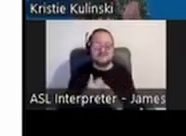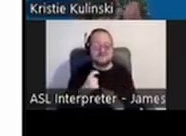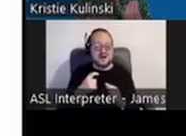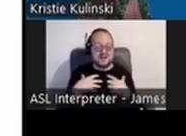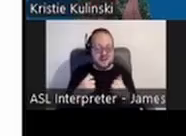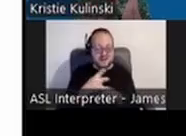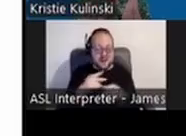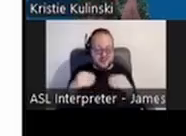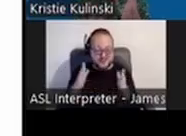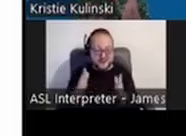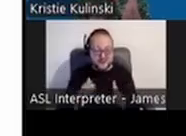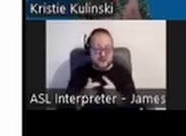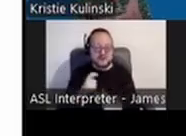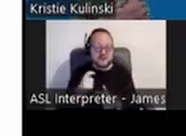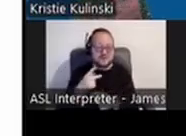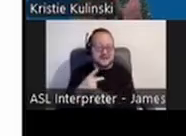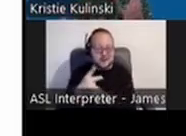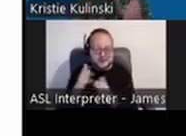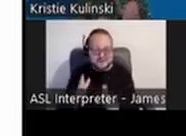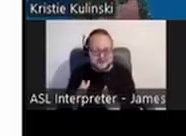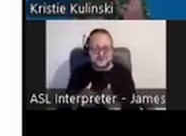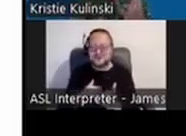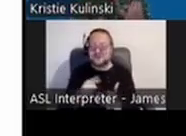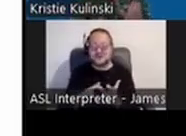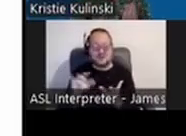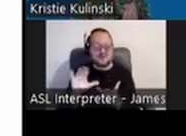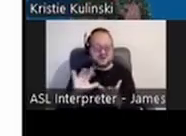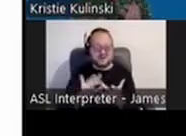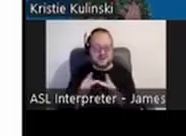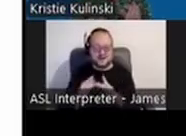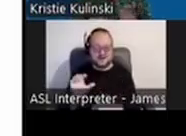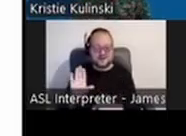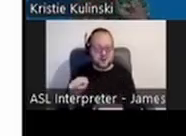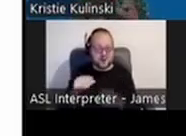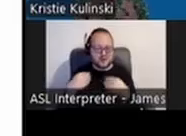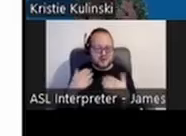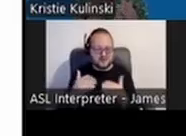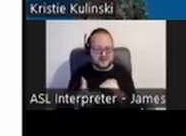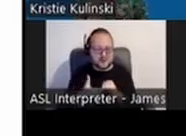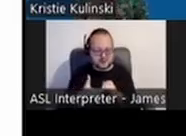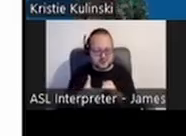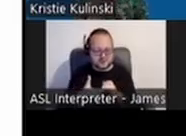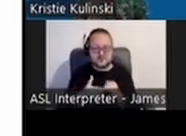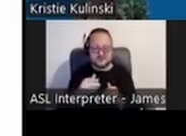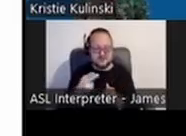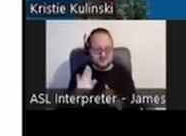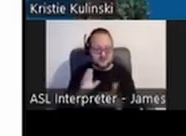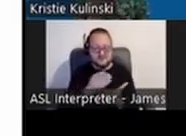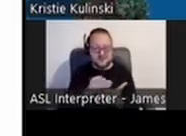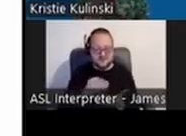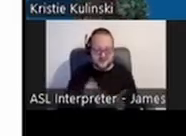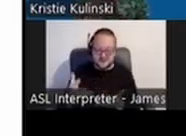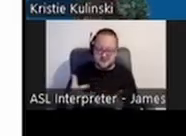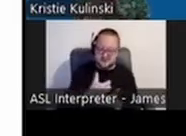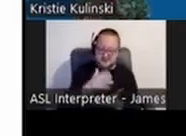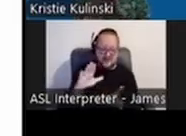providers, from caregivers, as well as from their network of CBO delivery partners. The hub verifies the individual's eligibility